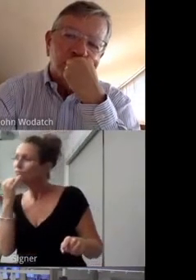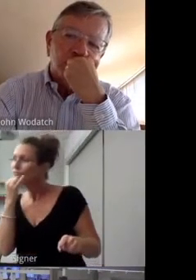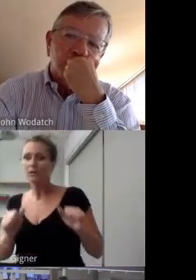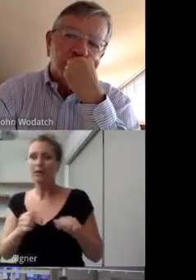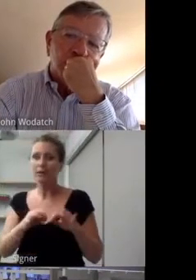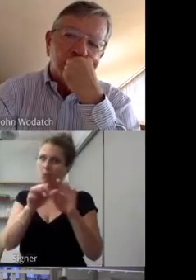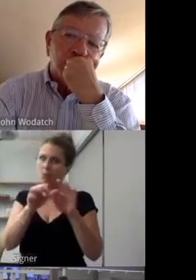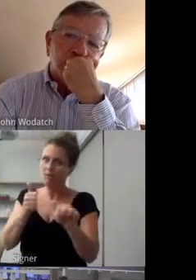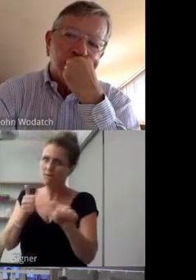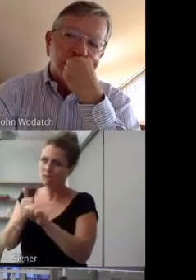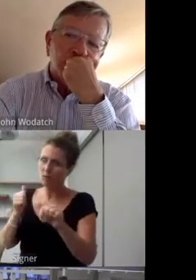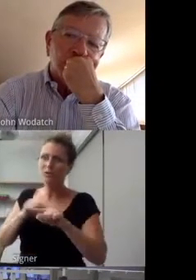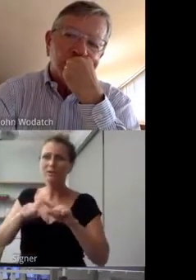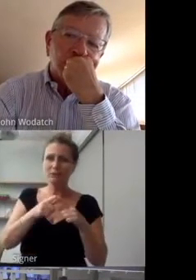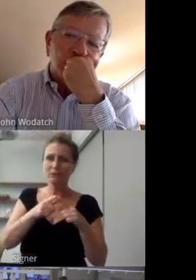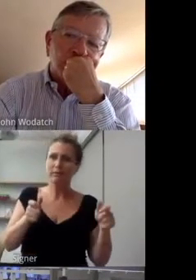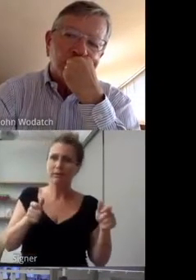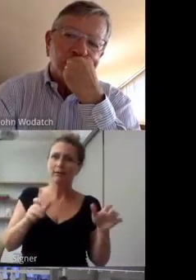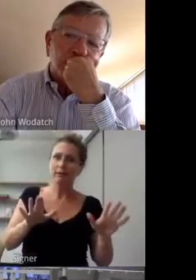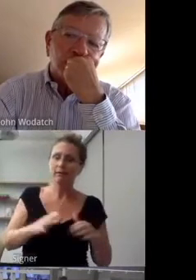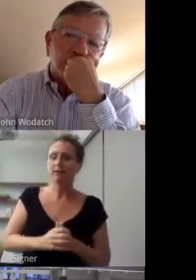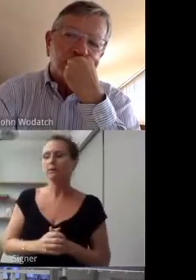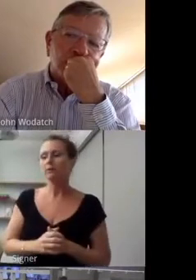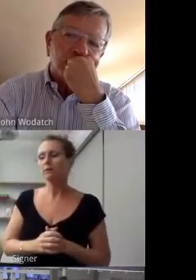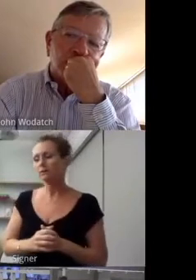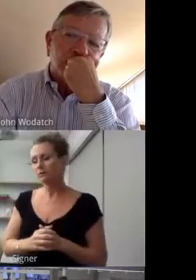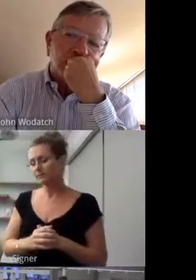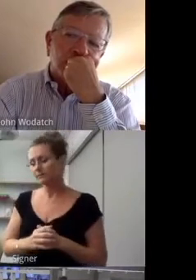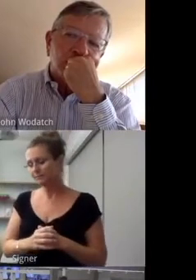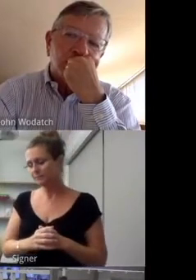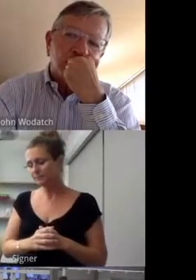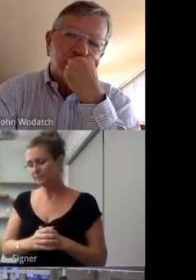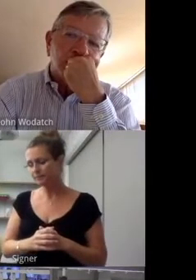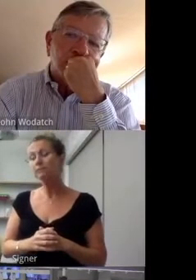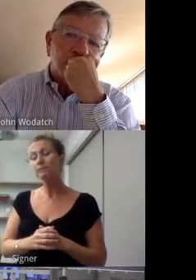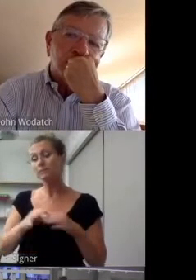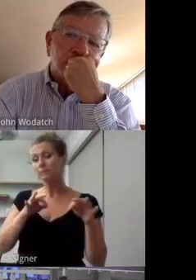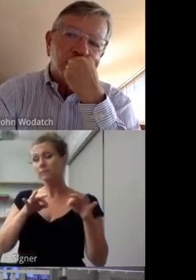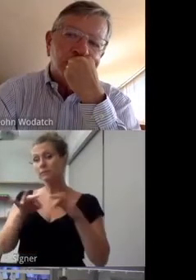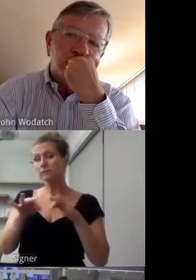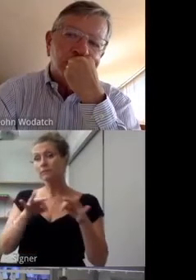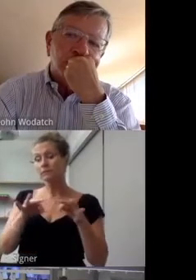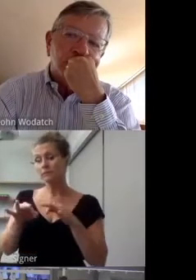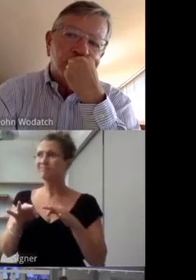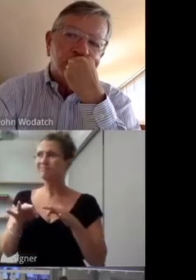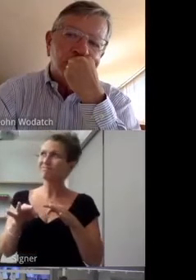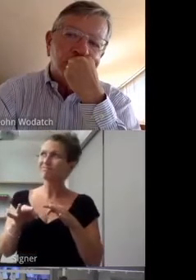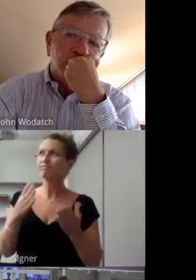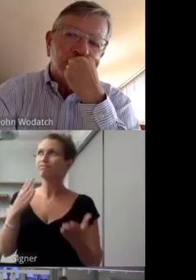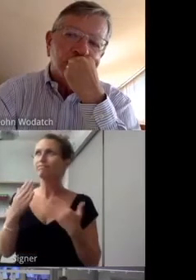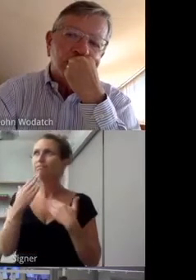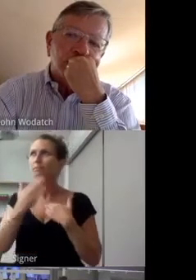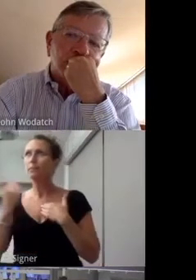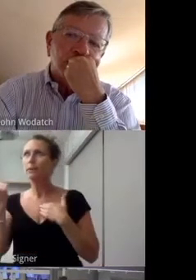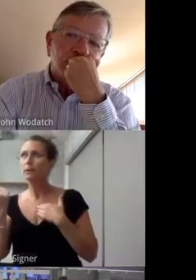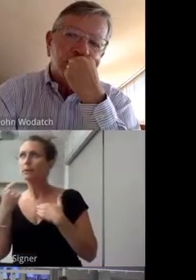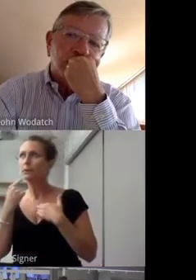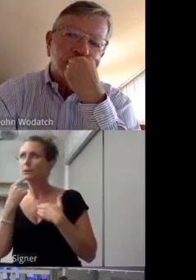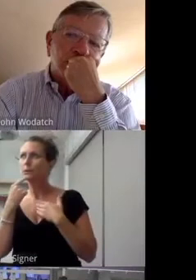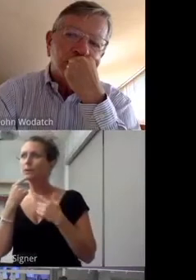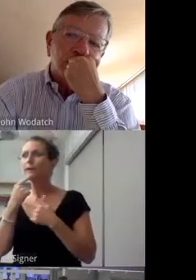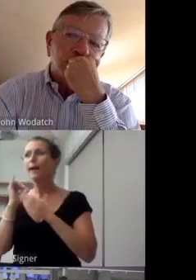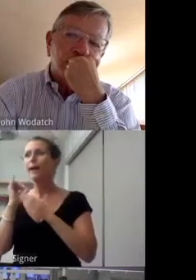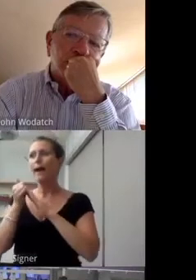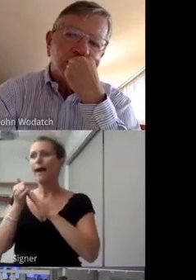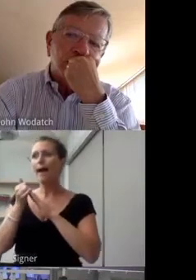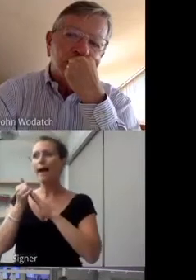a case for essentially the definition, or maybe it's better to say the characterization of persons with disabilities